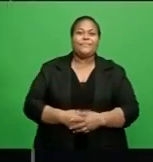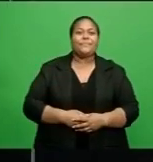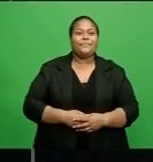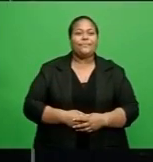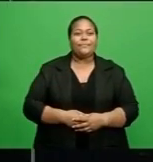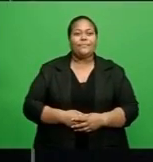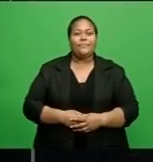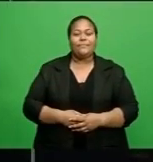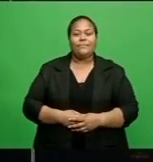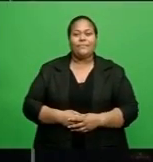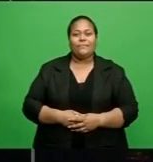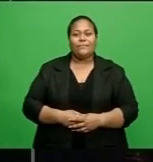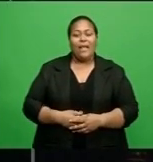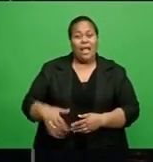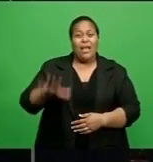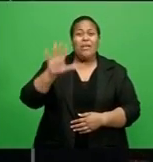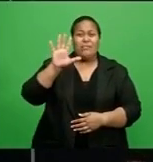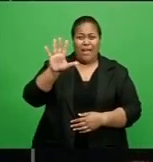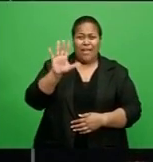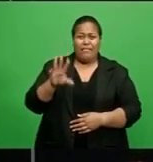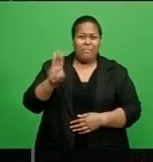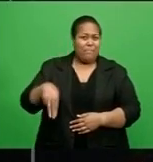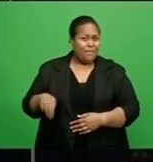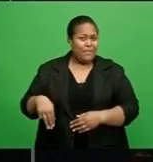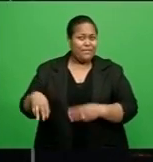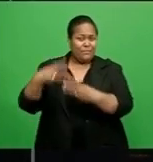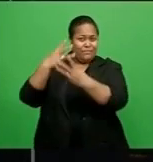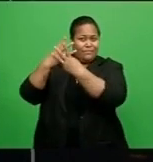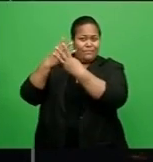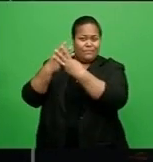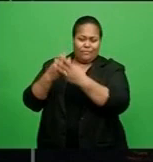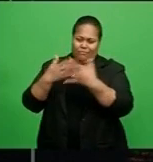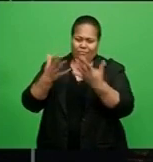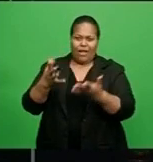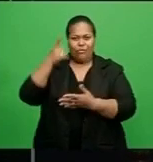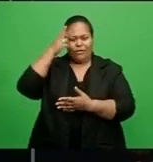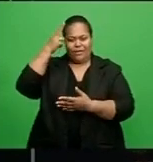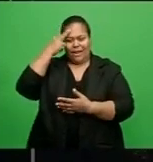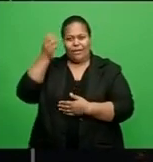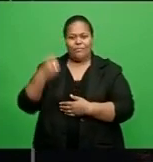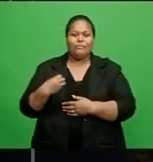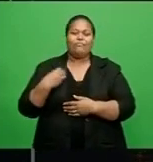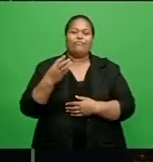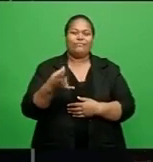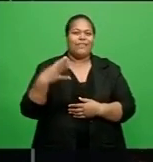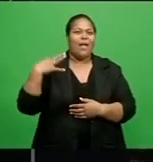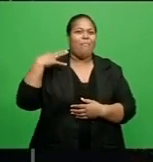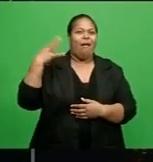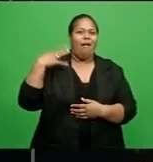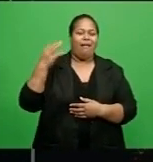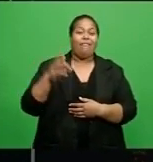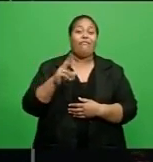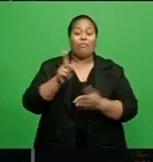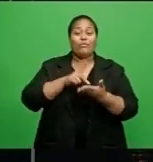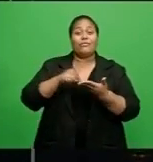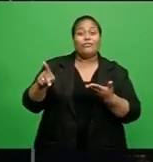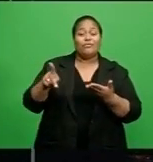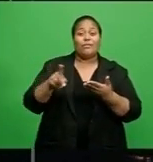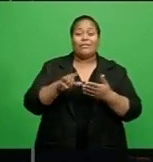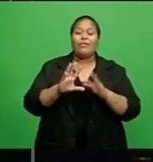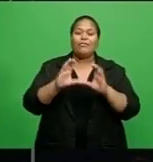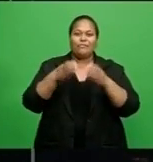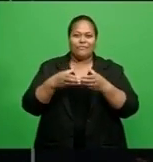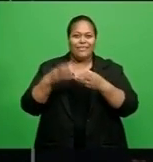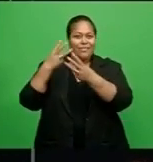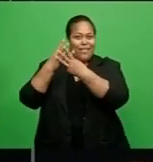prominent Social Democratic Liberal Party members have thrown their names into the ring to contest for the position of party leader.